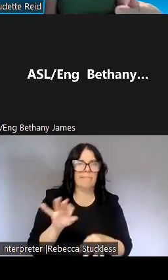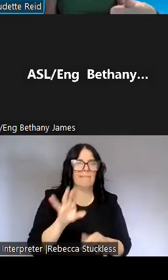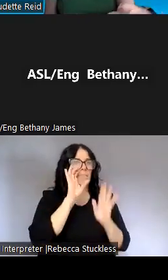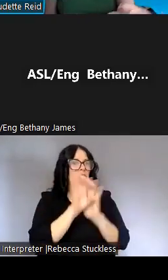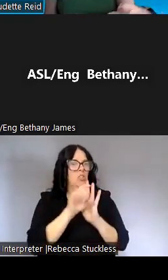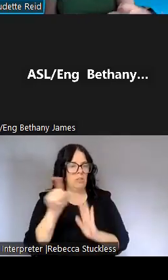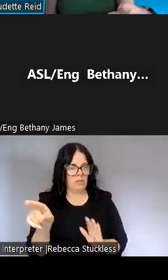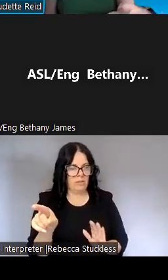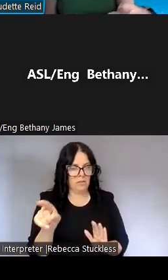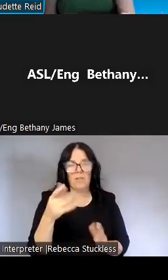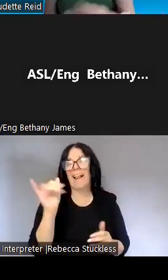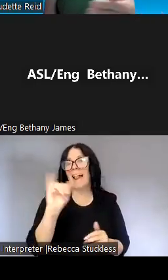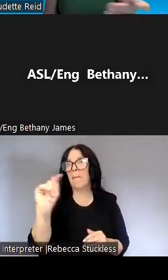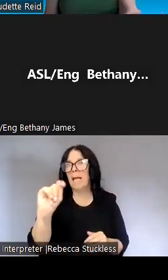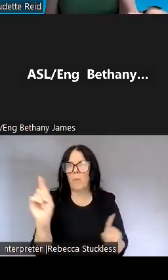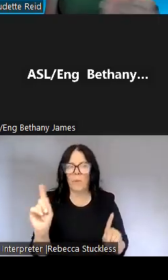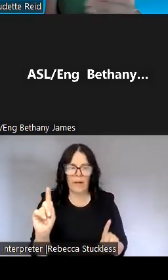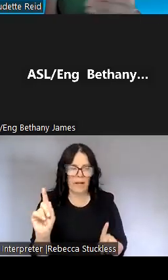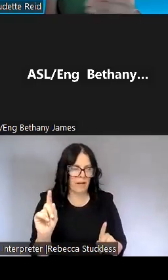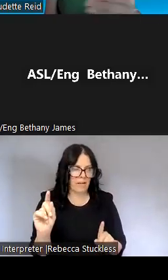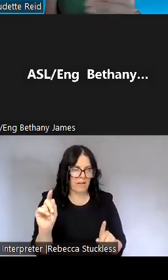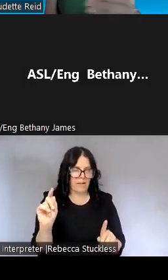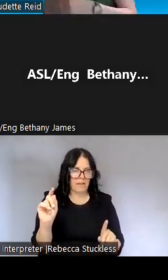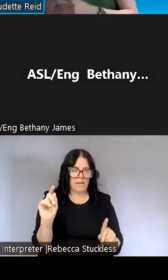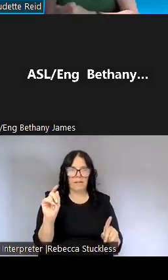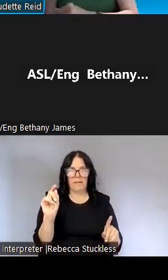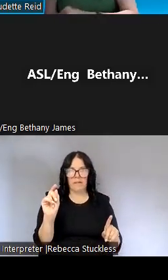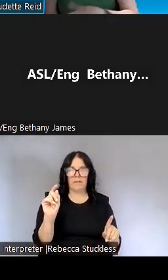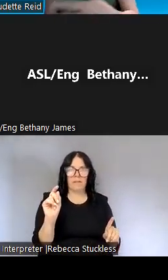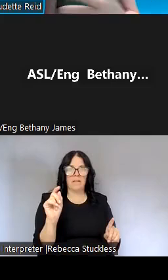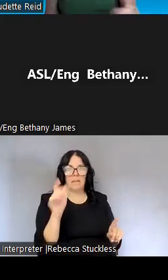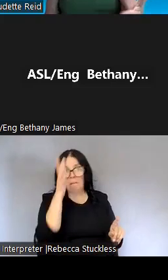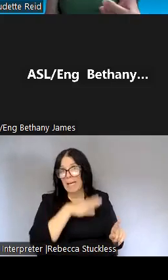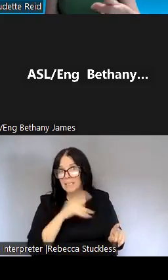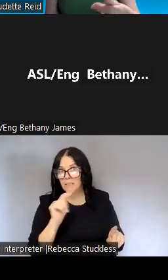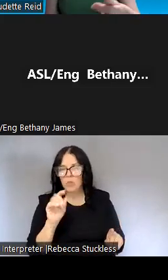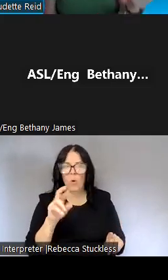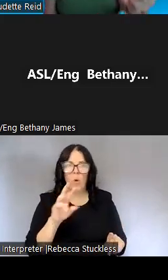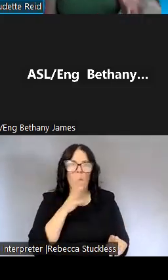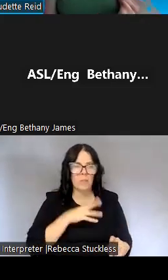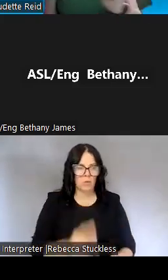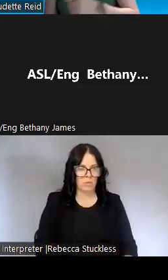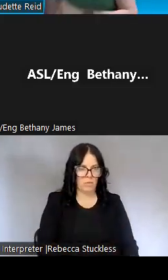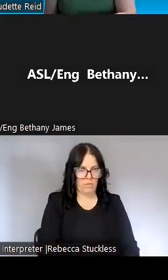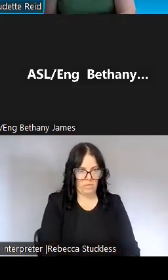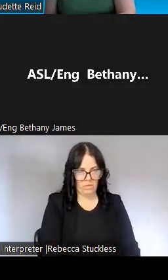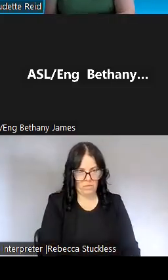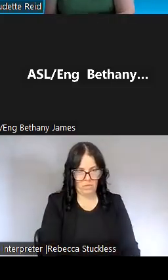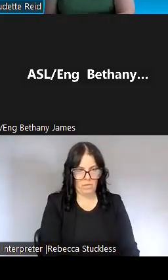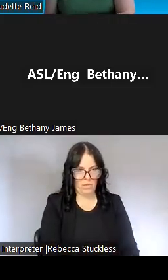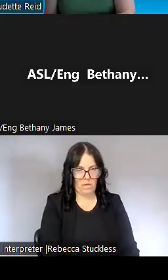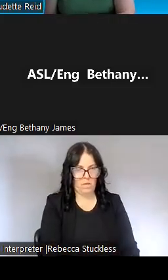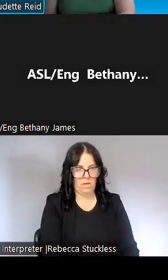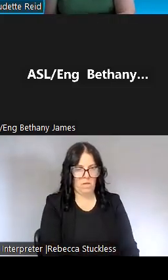a restroom is and whether it's the men's restroom or the women's restroom. No smoking signs, accessible entrance